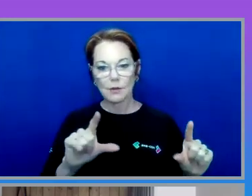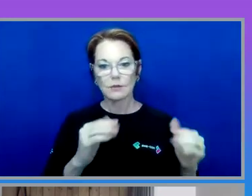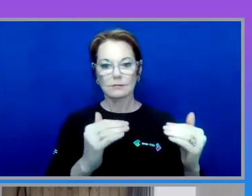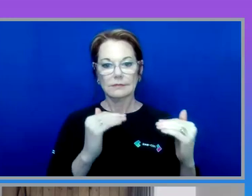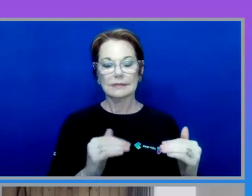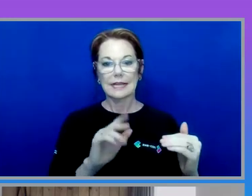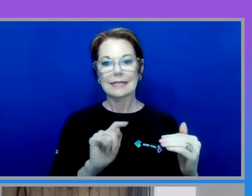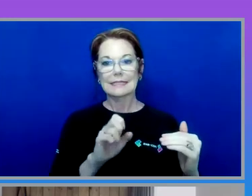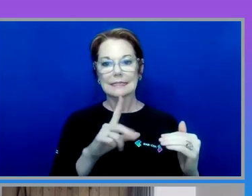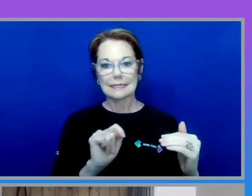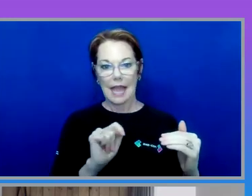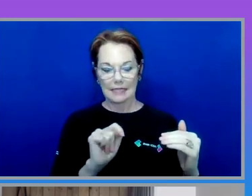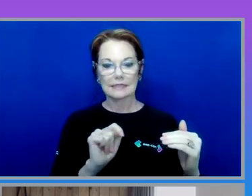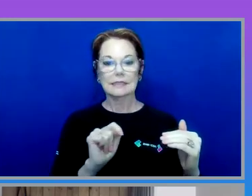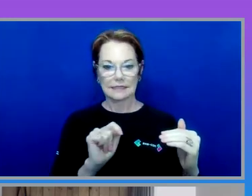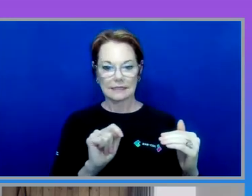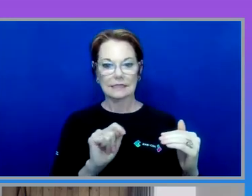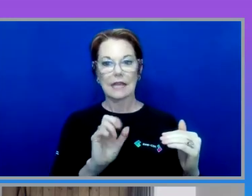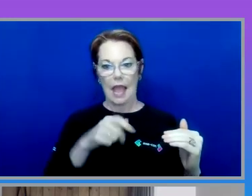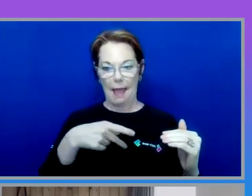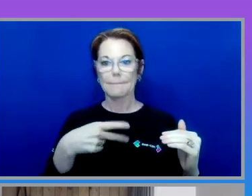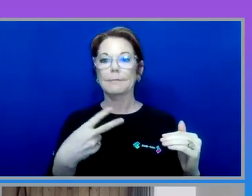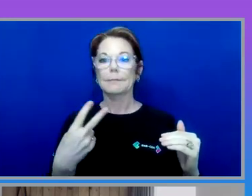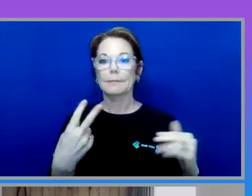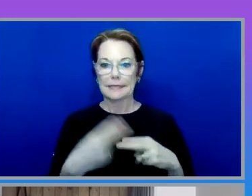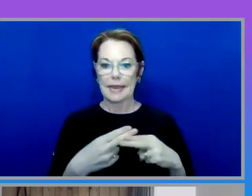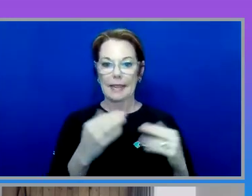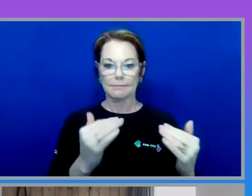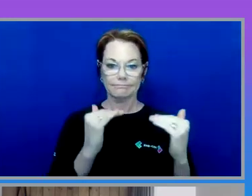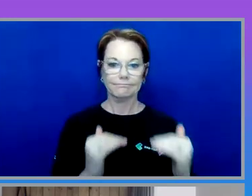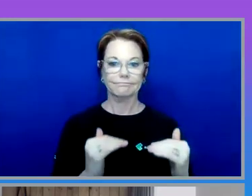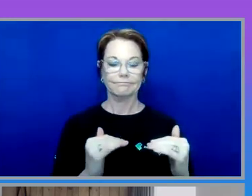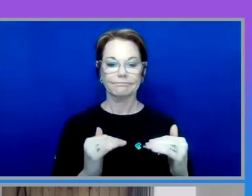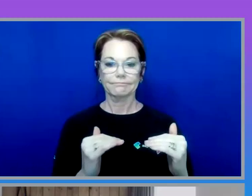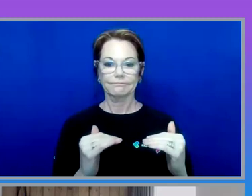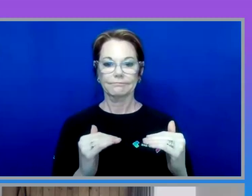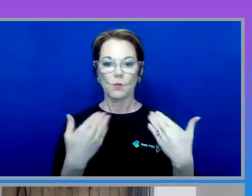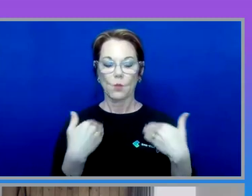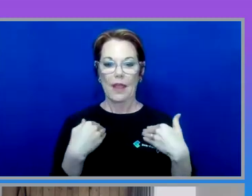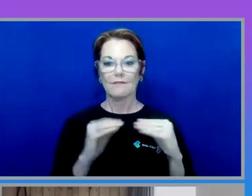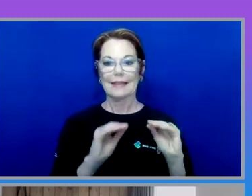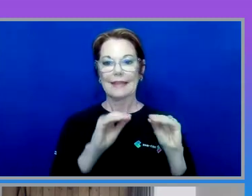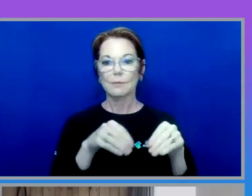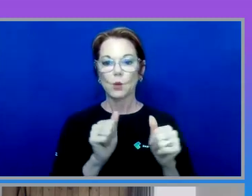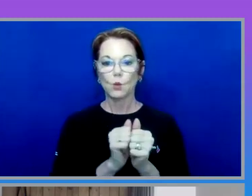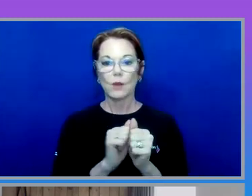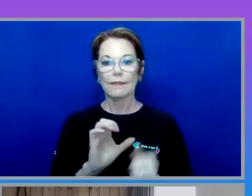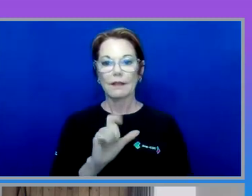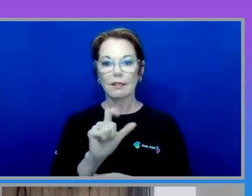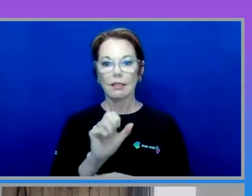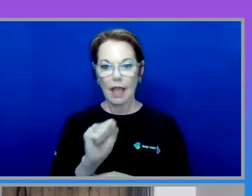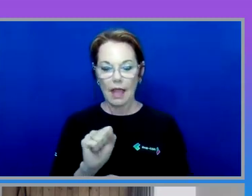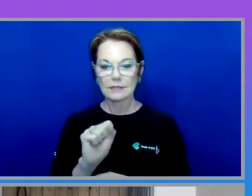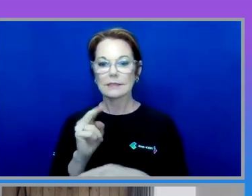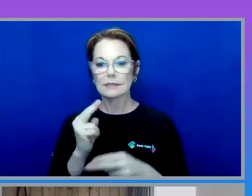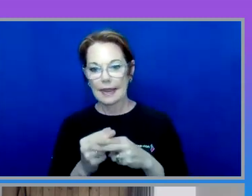text in the label is application name. And then we have an input with a class, a name, and